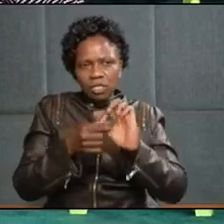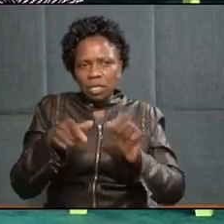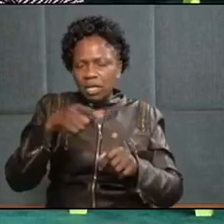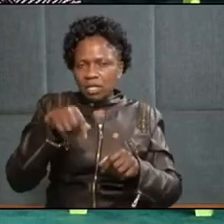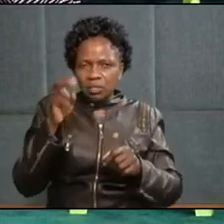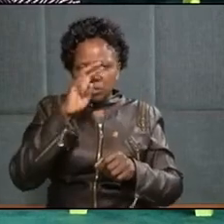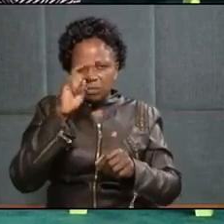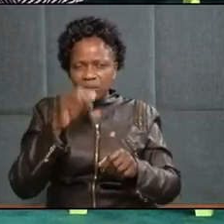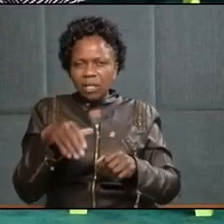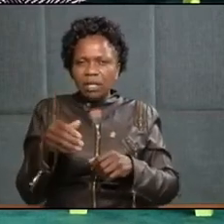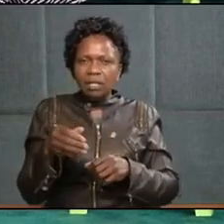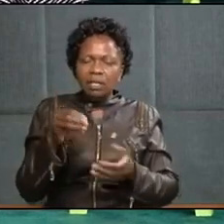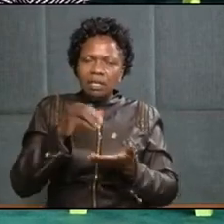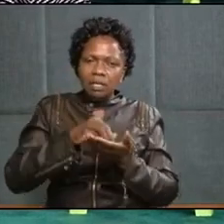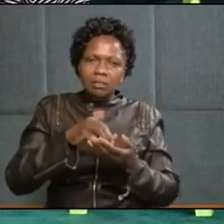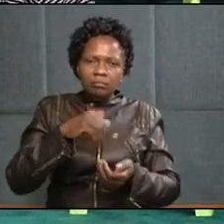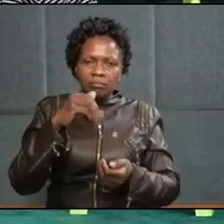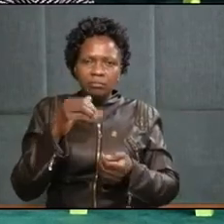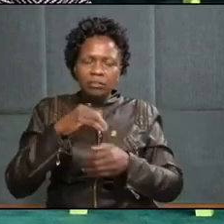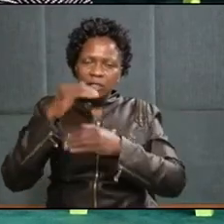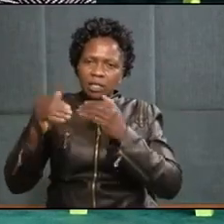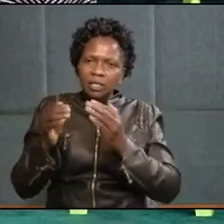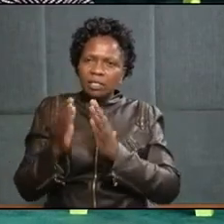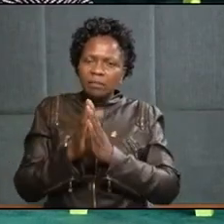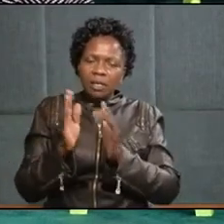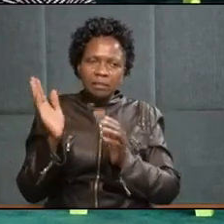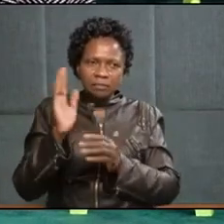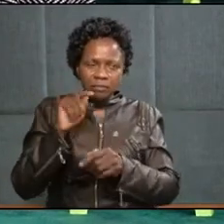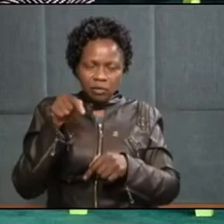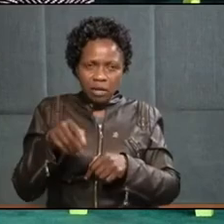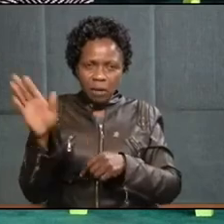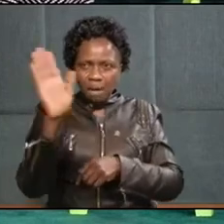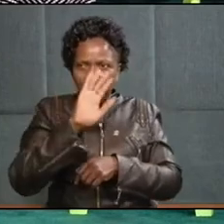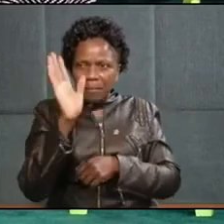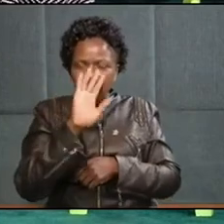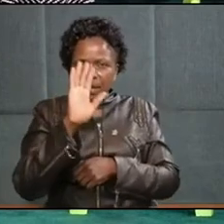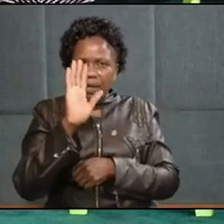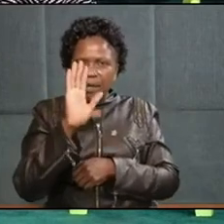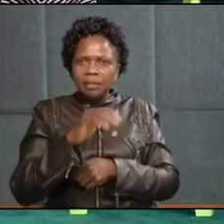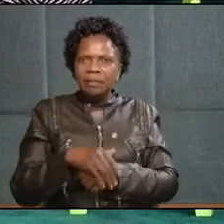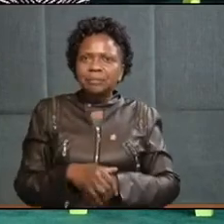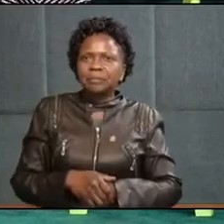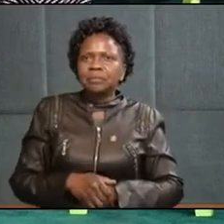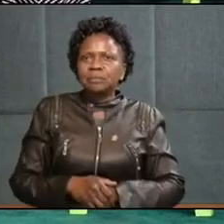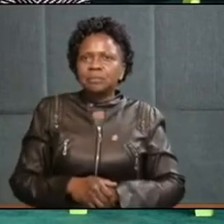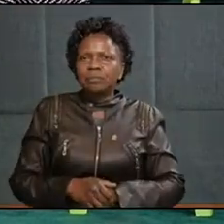See you again next Sabbath. But for now, bye.